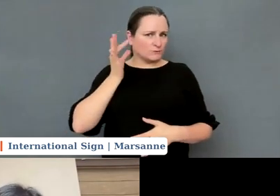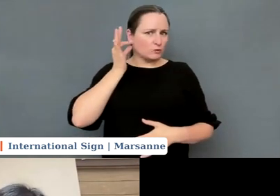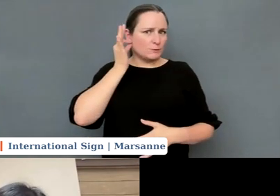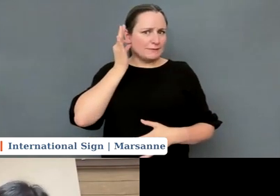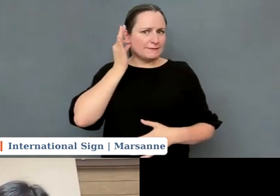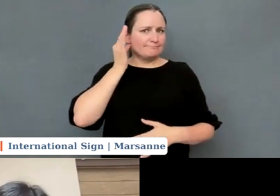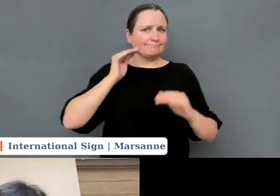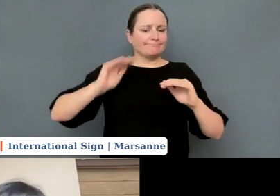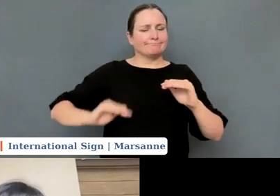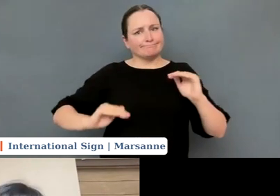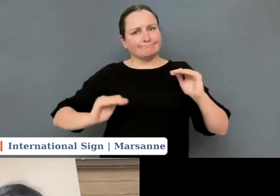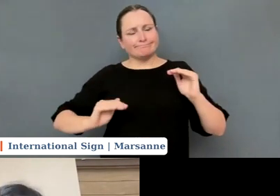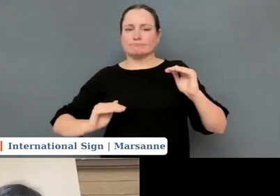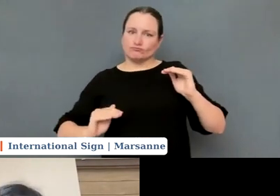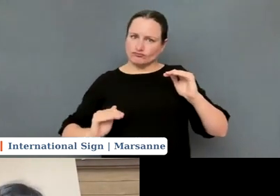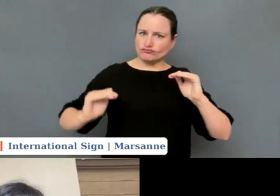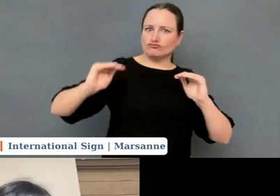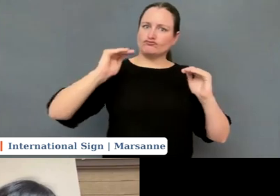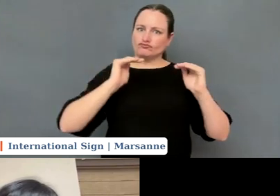specific issues.